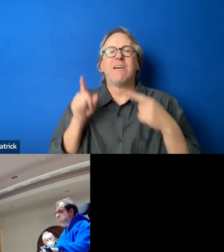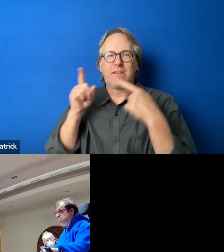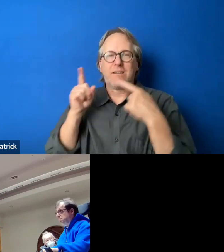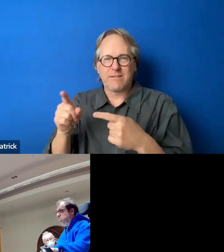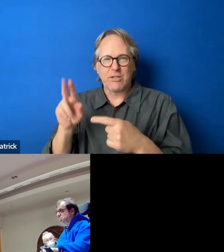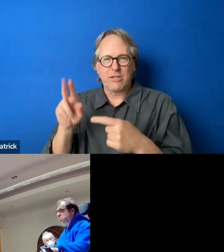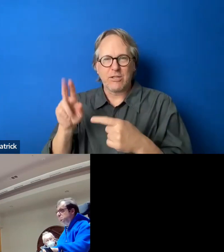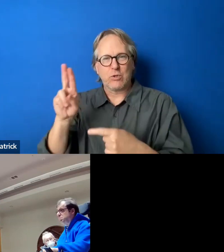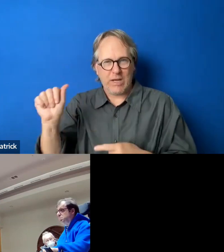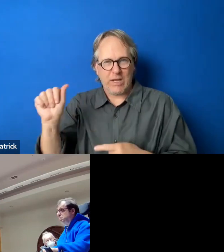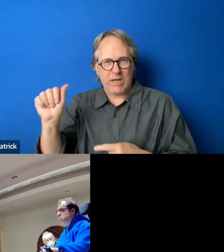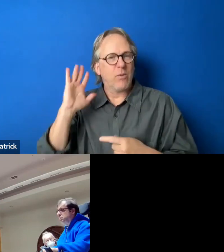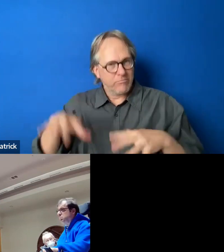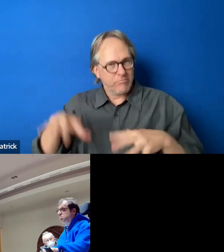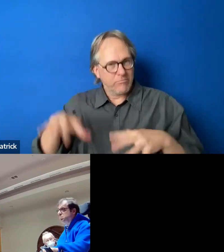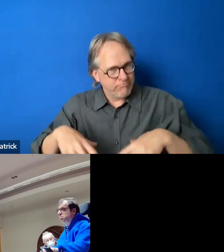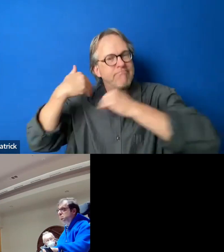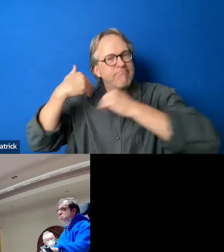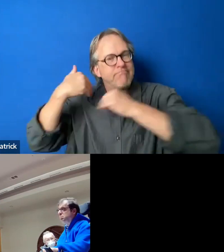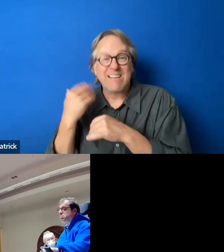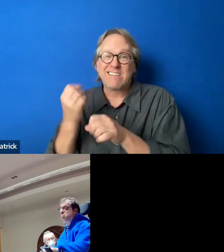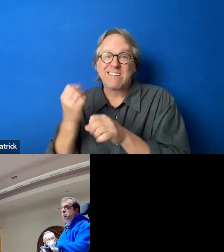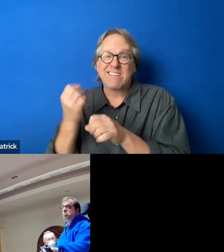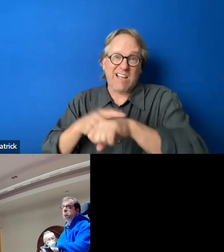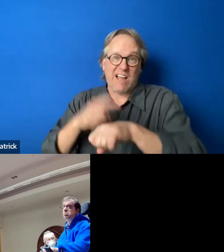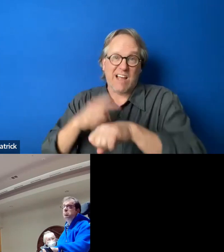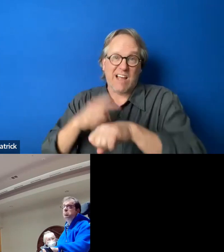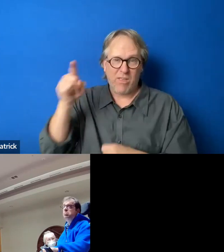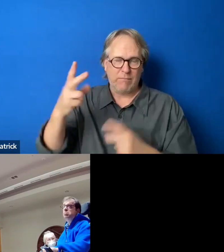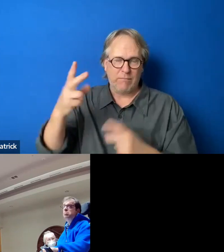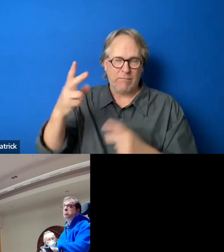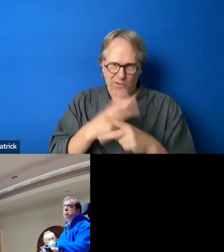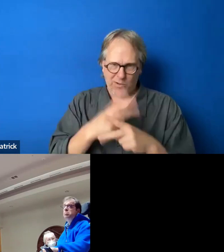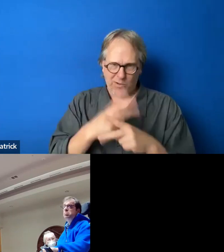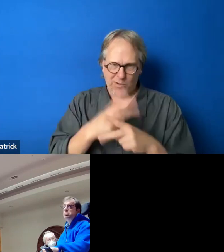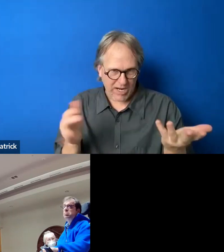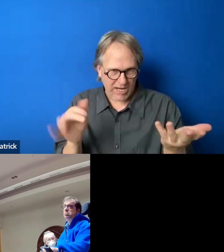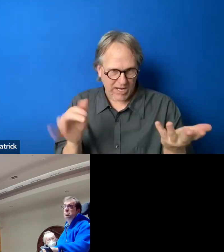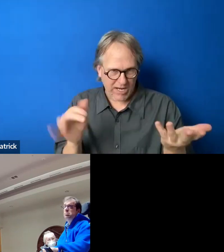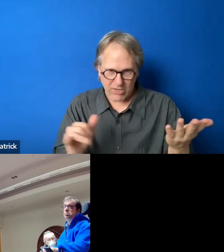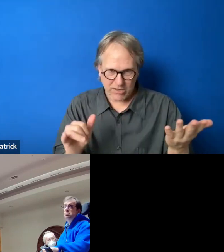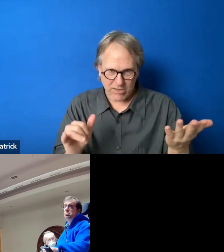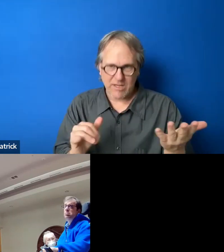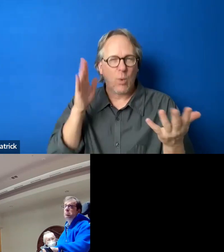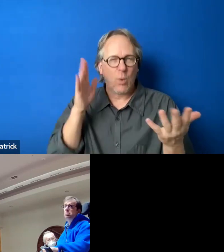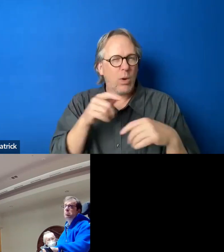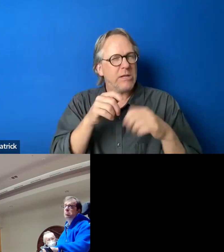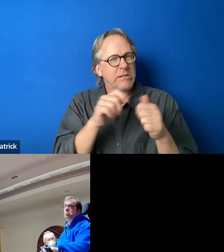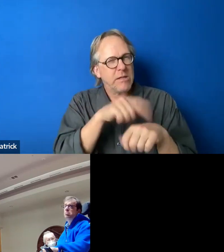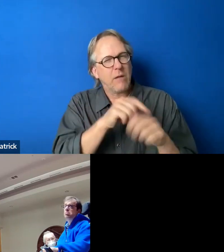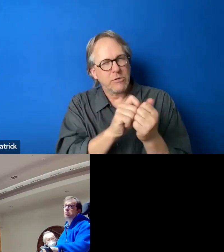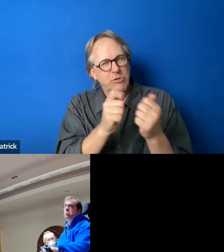It's going to take some time for them to figure out what that's going to look like, and it's going to change over time.